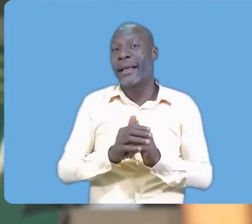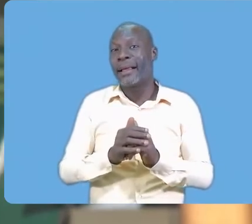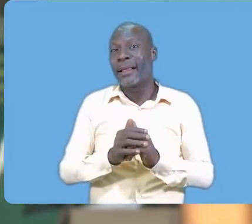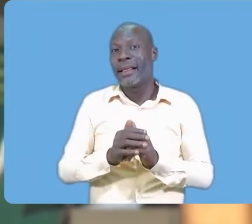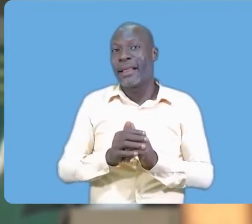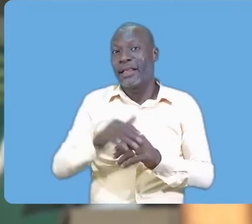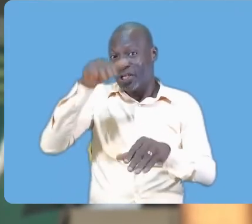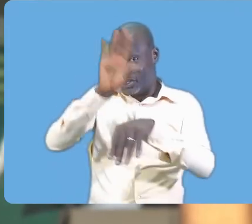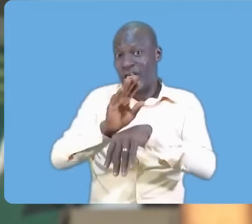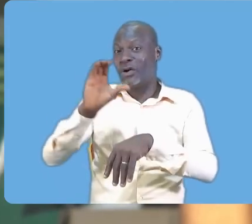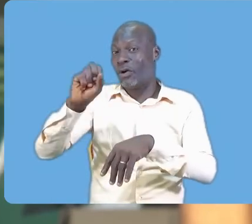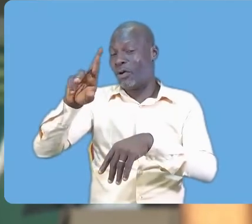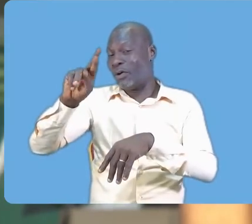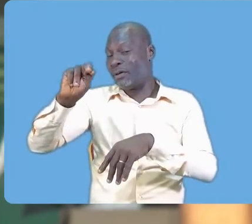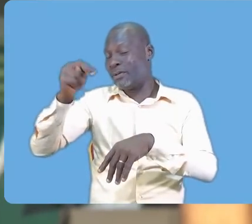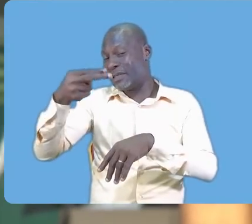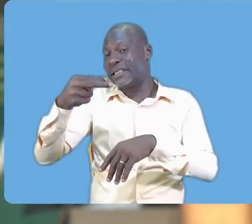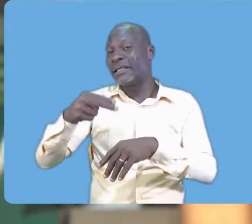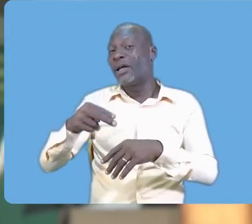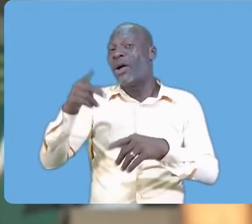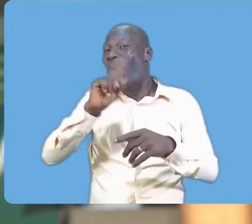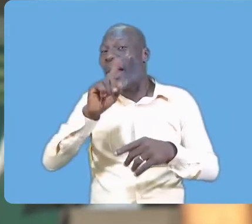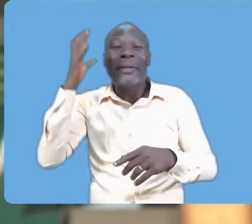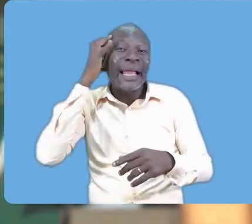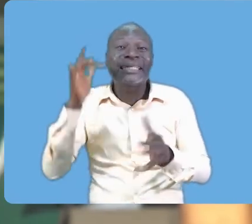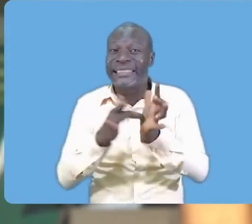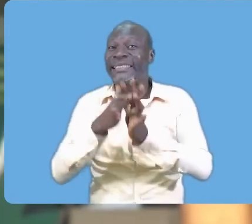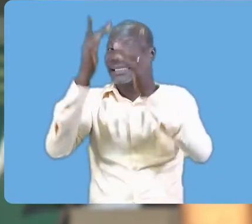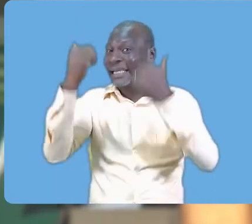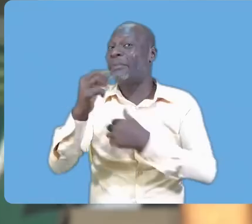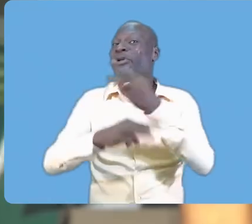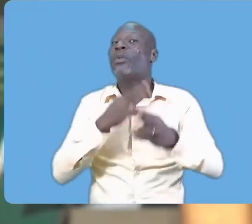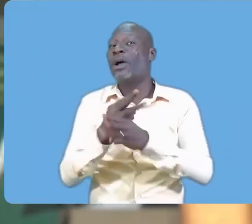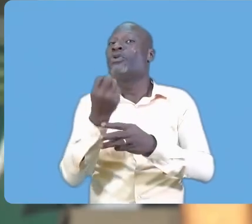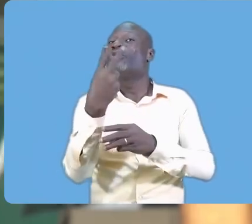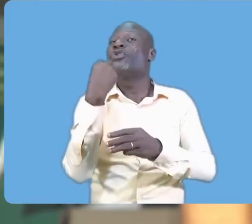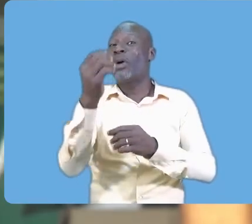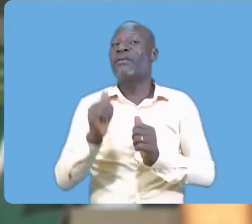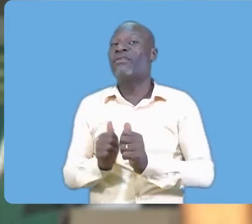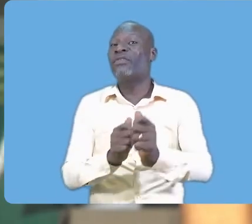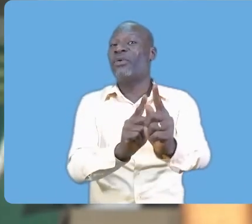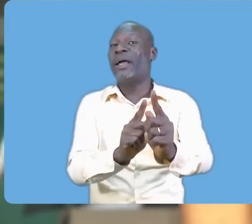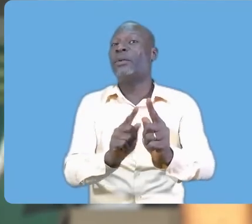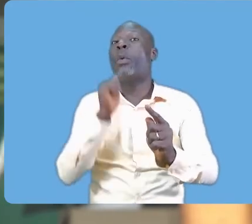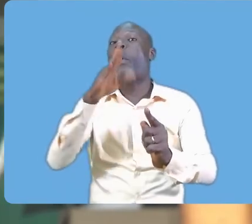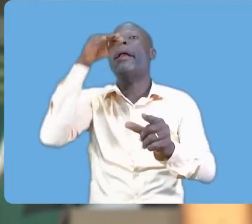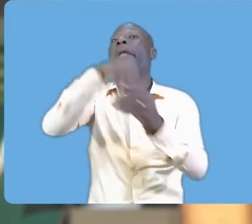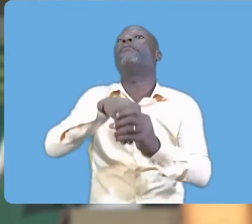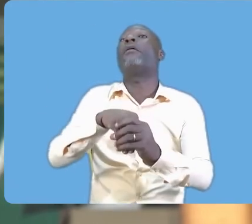know Philippi. The Ben, not to say yes to Christ, obey, we are sinner. Asuma for doom you know our befa obono na oba mpo